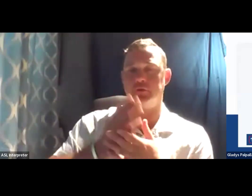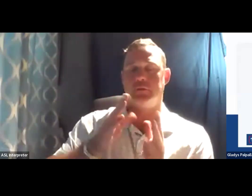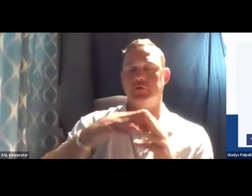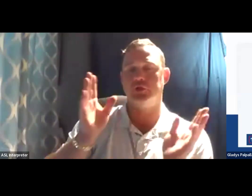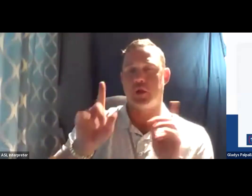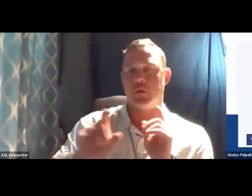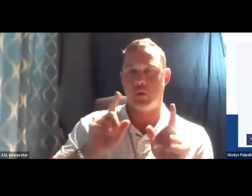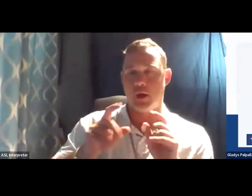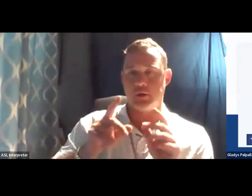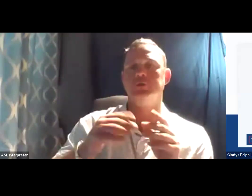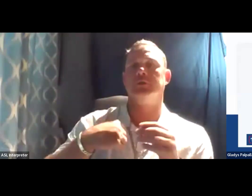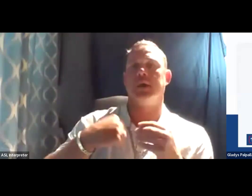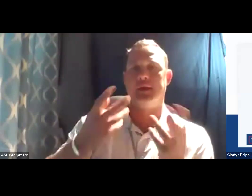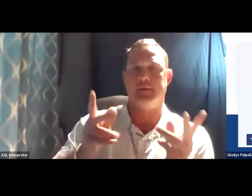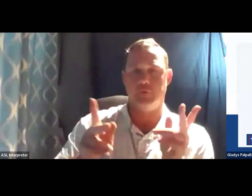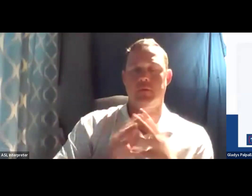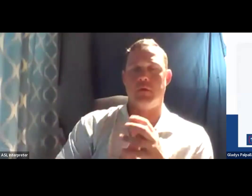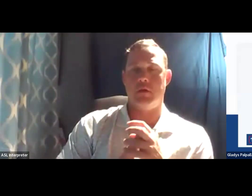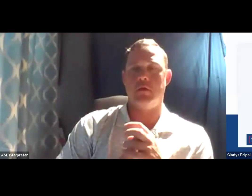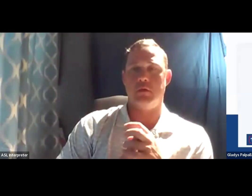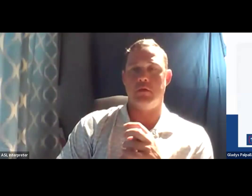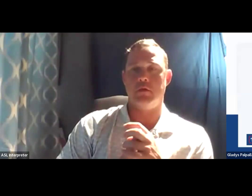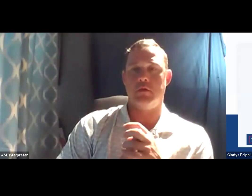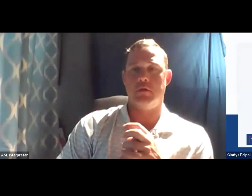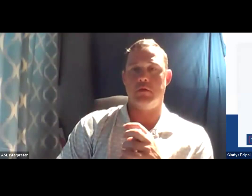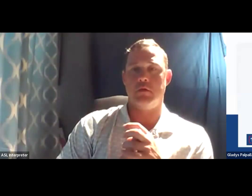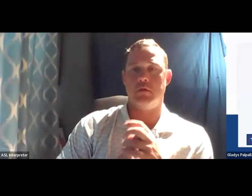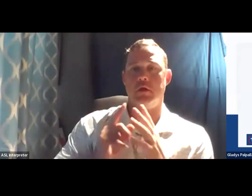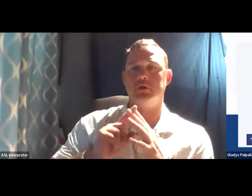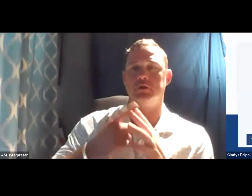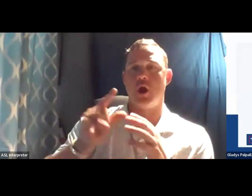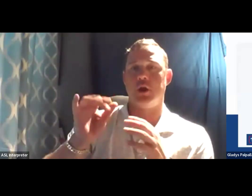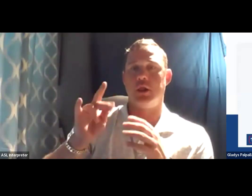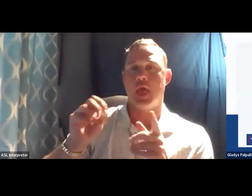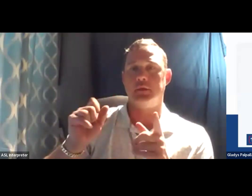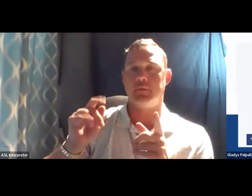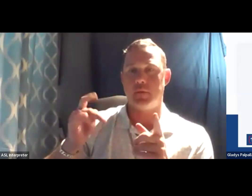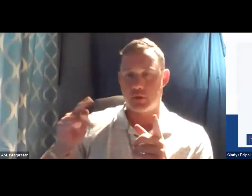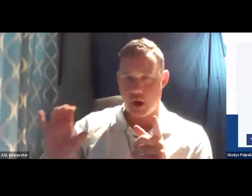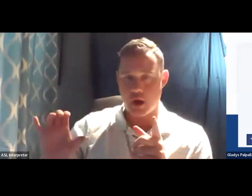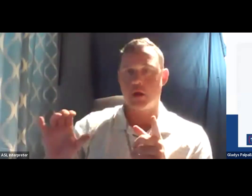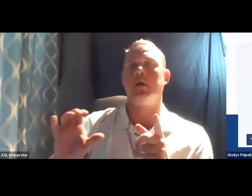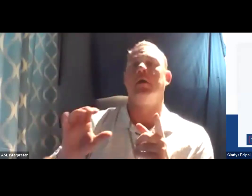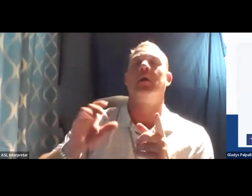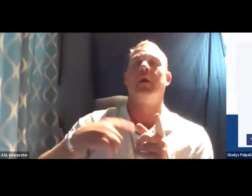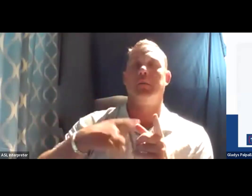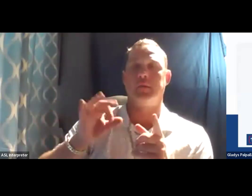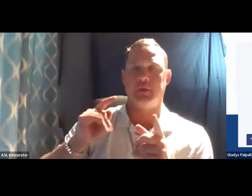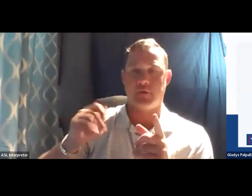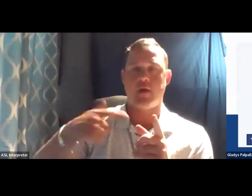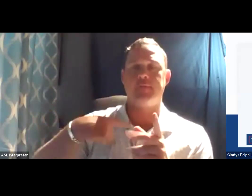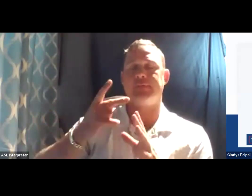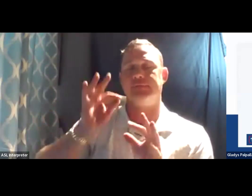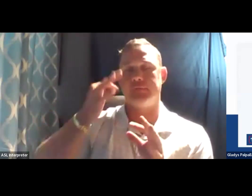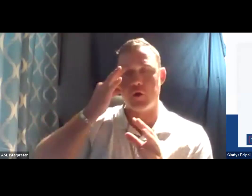can give to folks. So let me start. I'm Gladys Palpalatuk. I'm from NTIA. I am the federal program